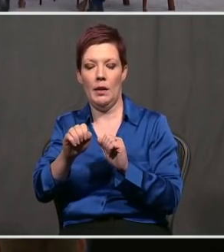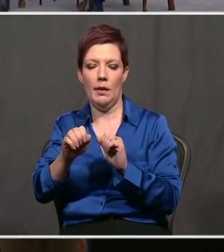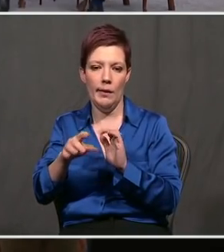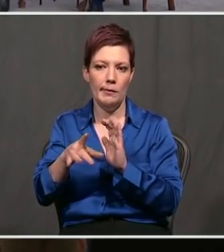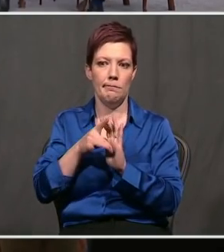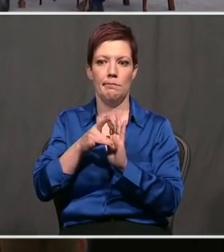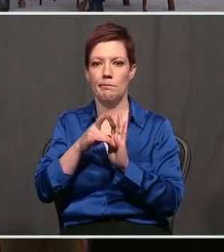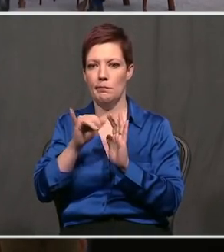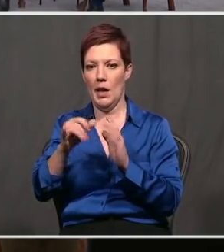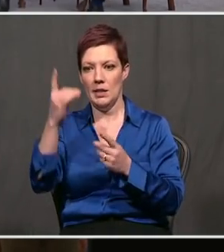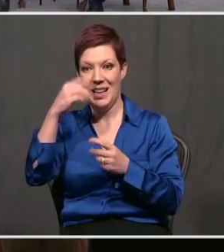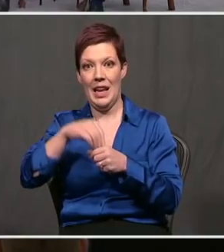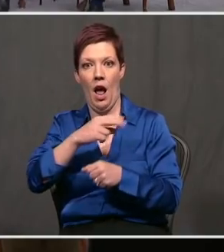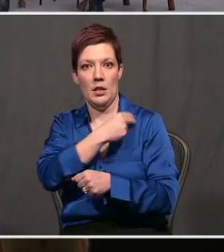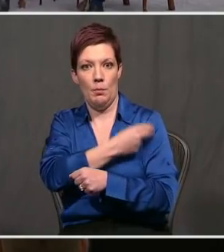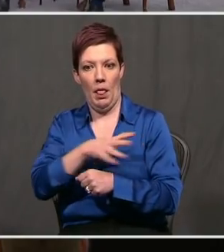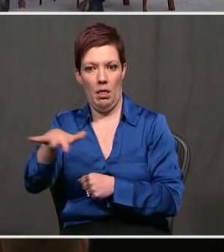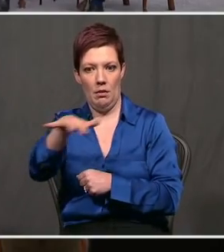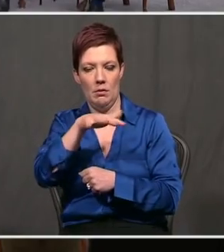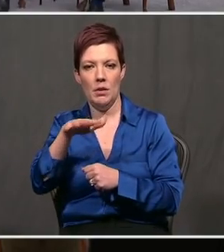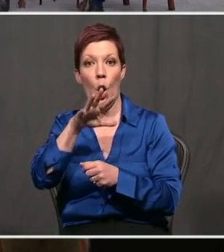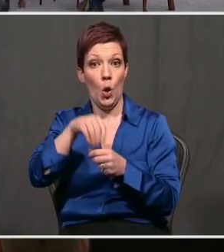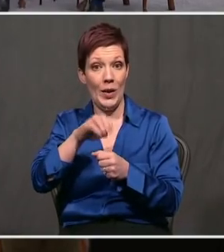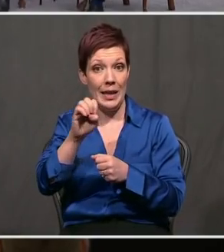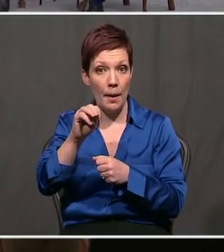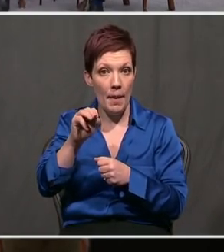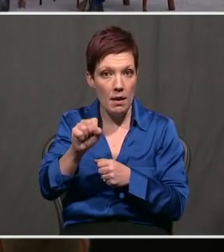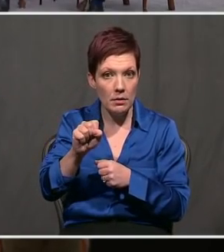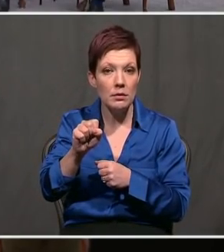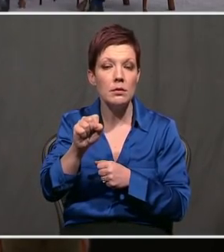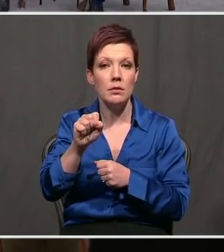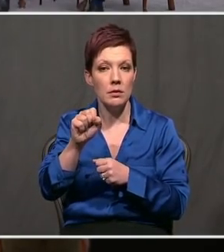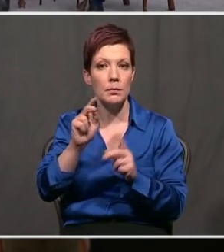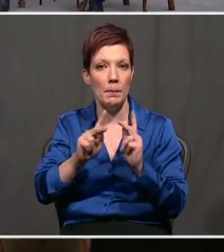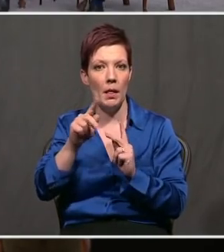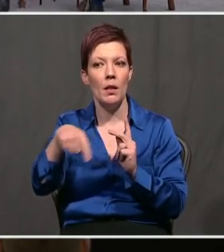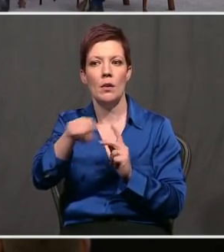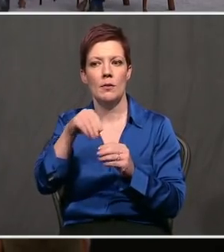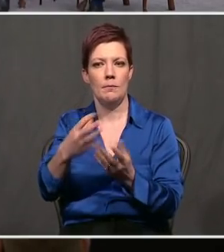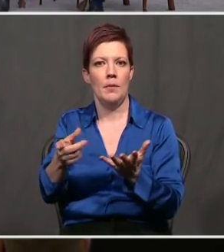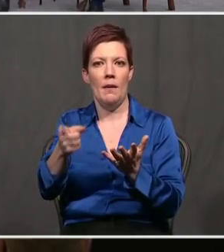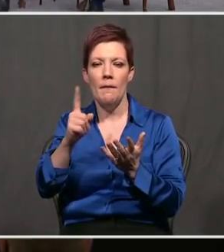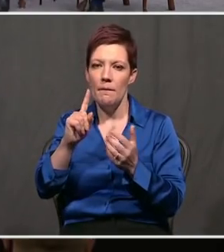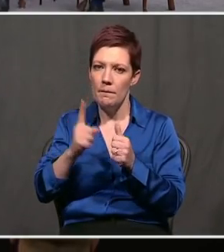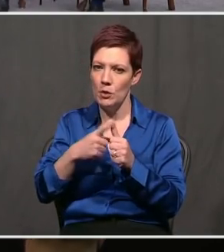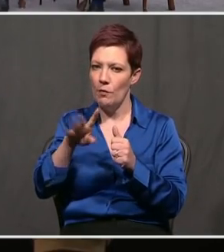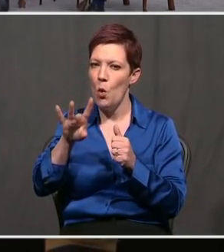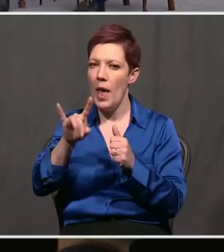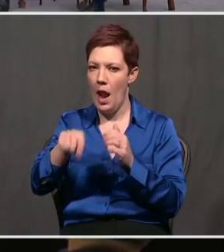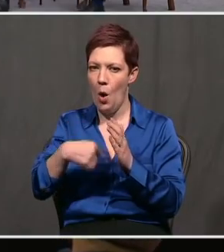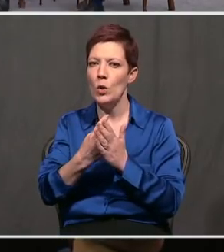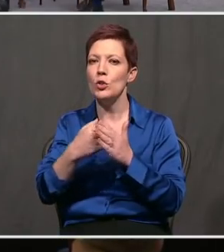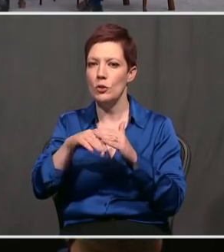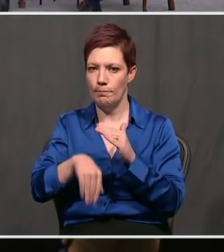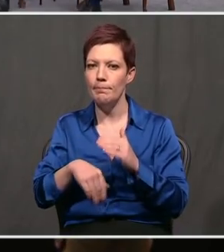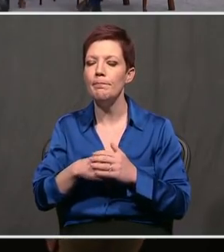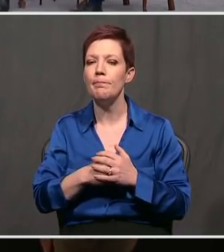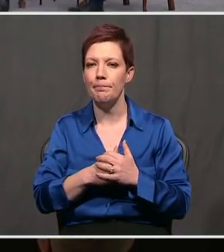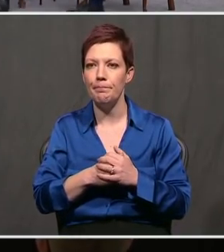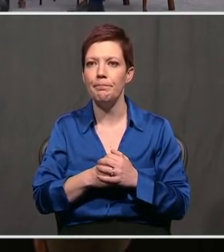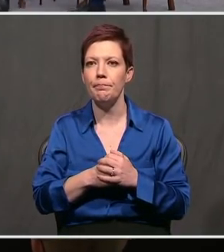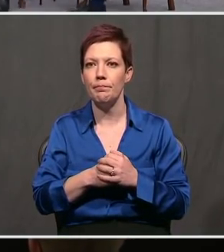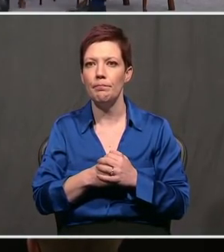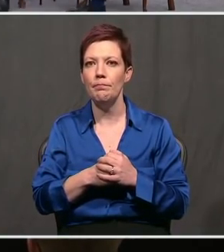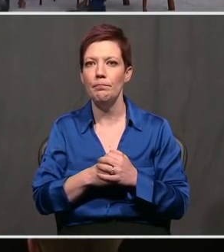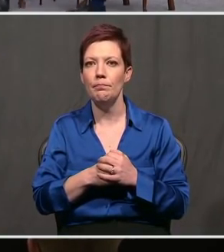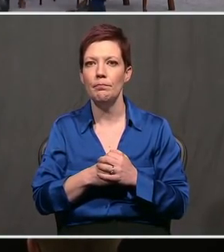in those hospital settings, including our EMS workers, by the way. So we're going to get it done within 48 hours. And that last point Governor Edwards mentioned,